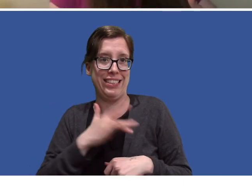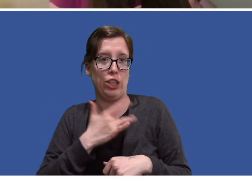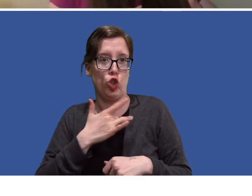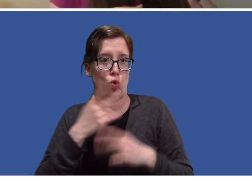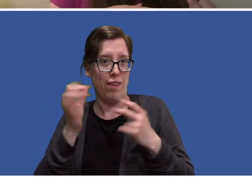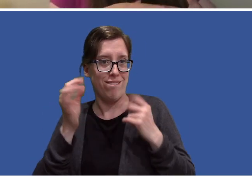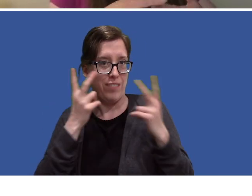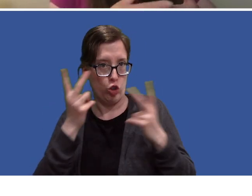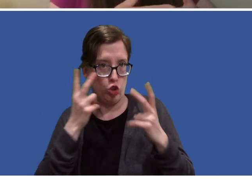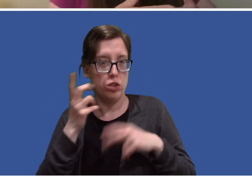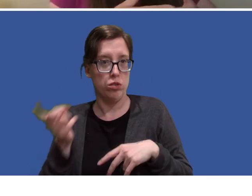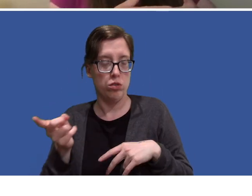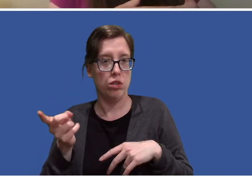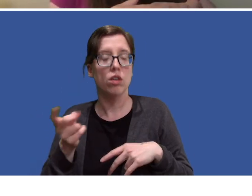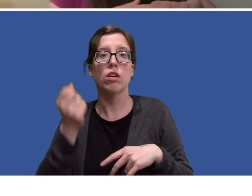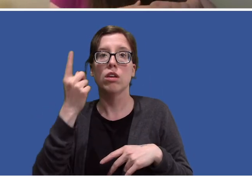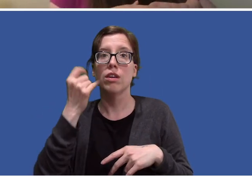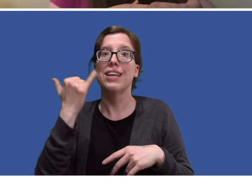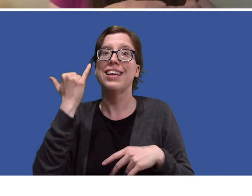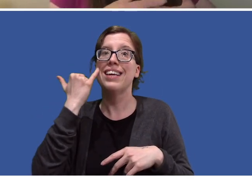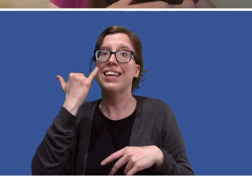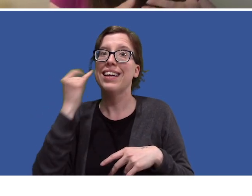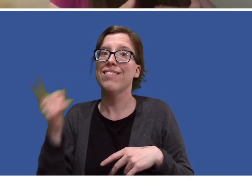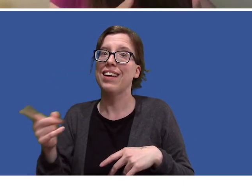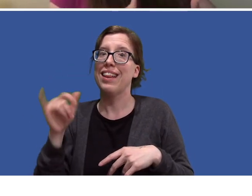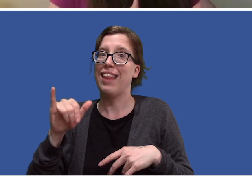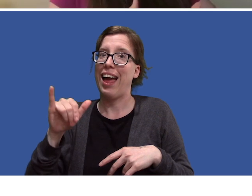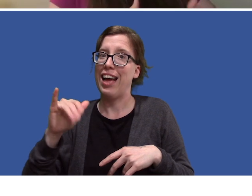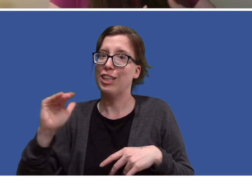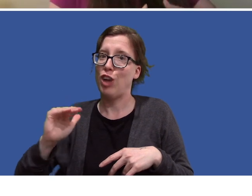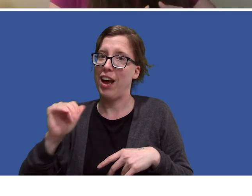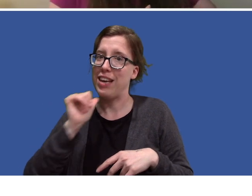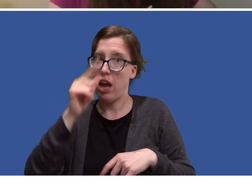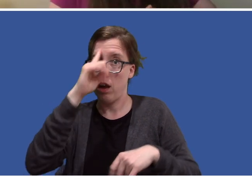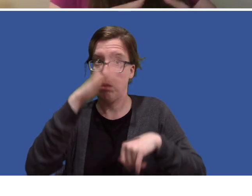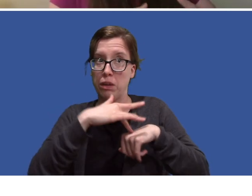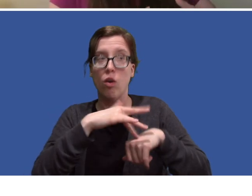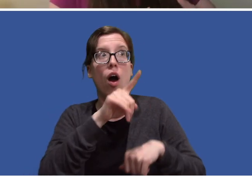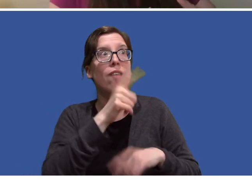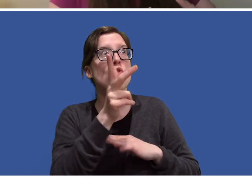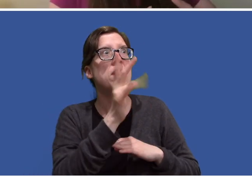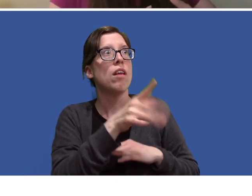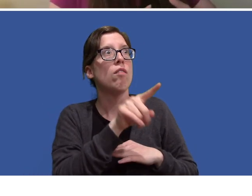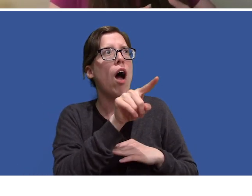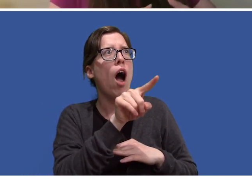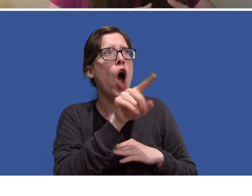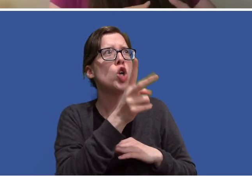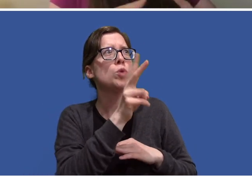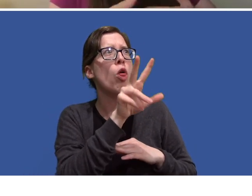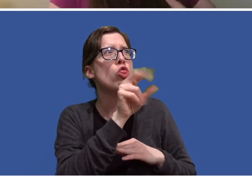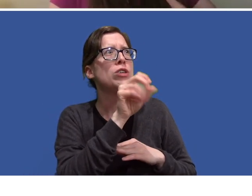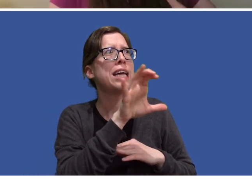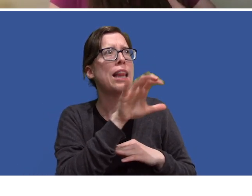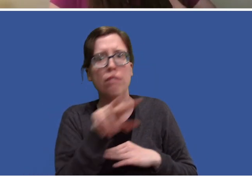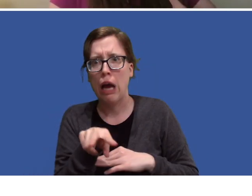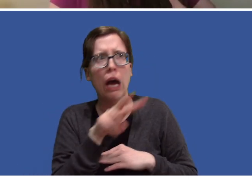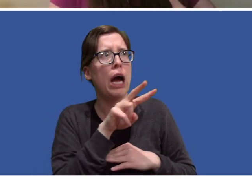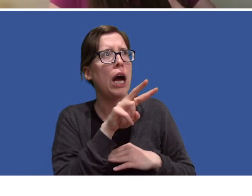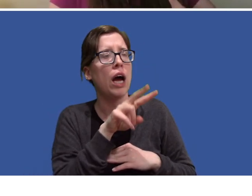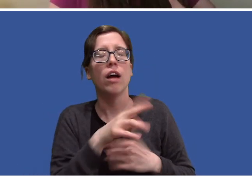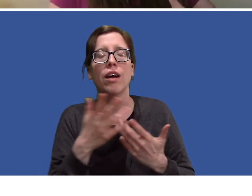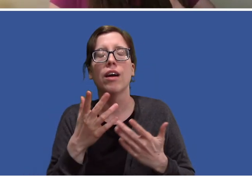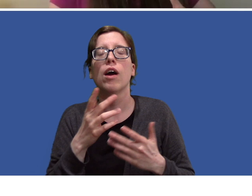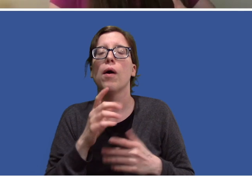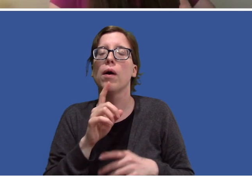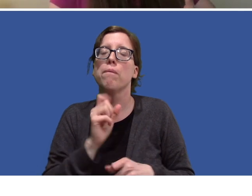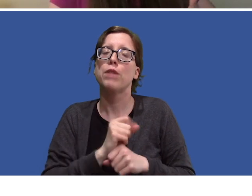perseverate about, oh, I have 3 minutes left. Now I have 2 minutes and 30 seconds left. So knowing your student and knowing whether a visual timer is